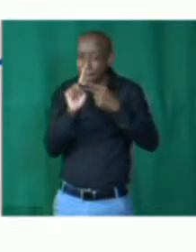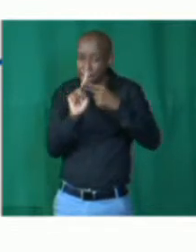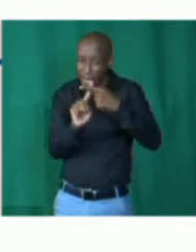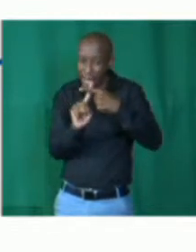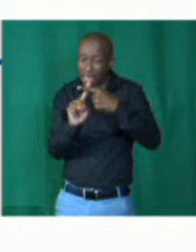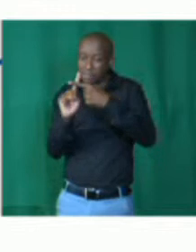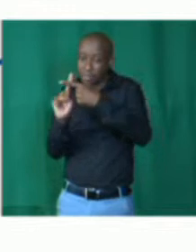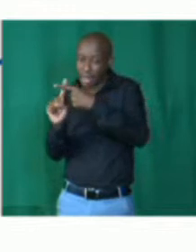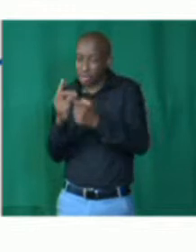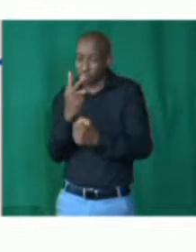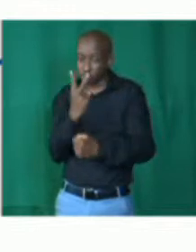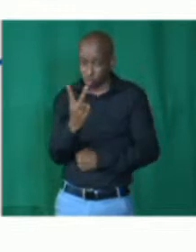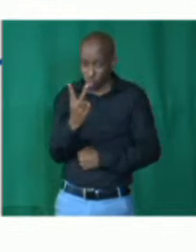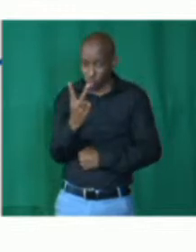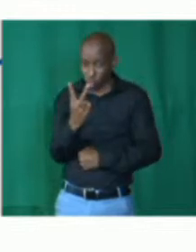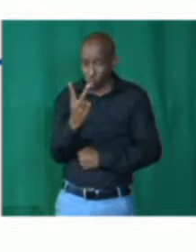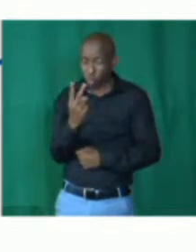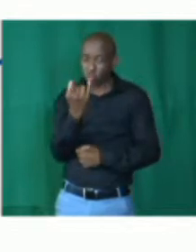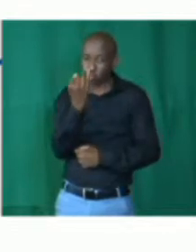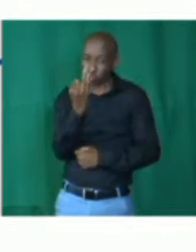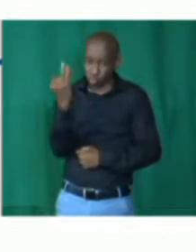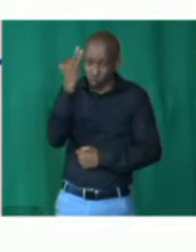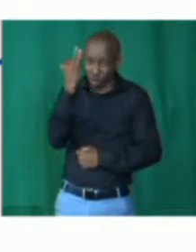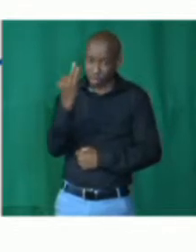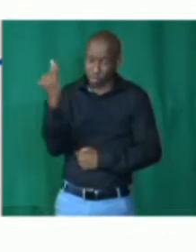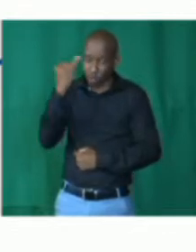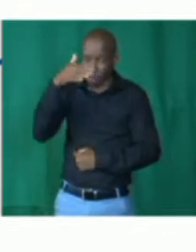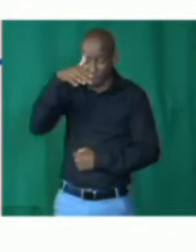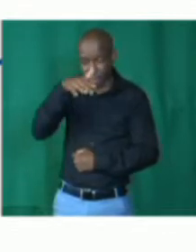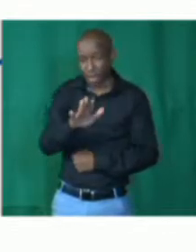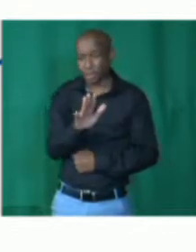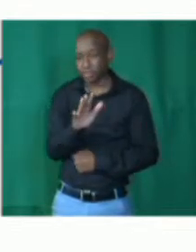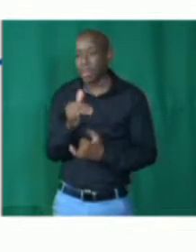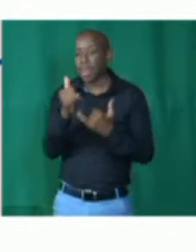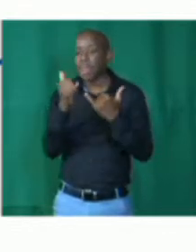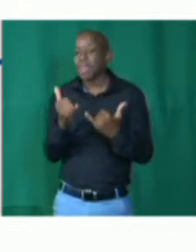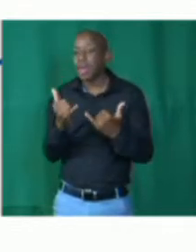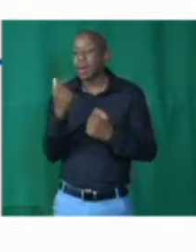other two sides. So here is